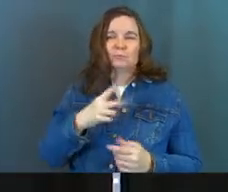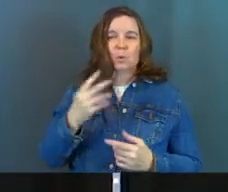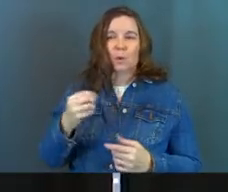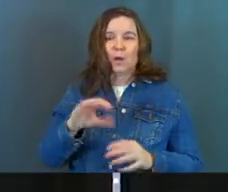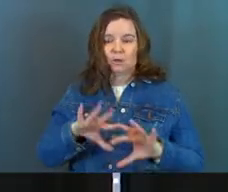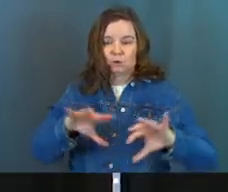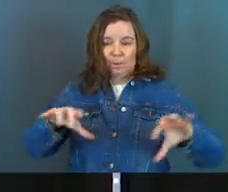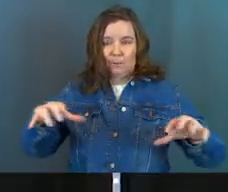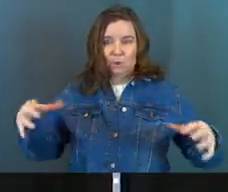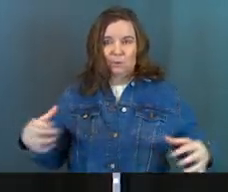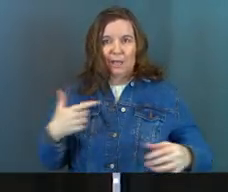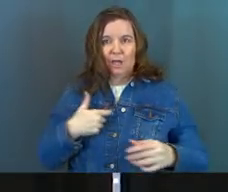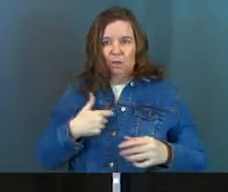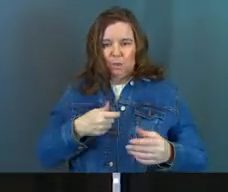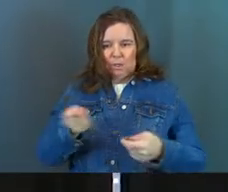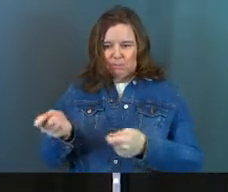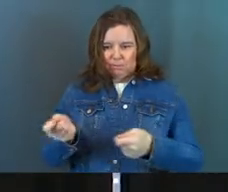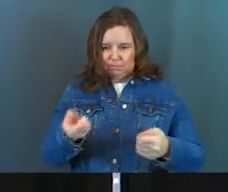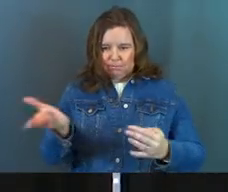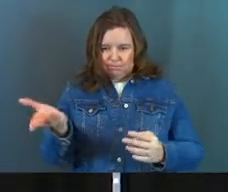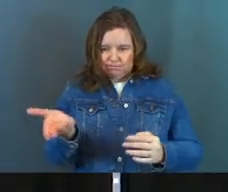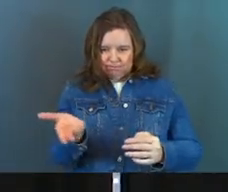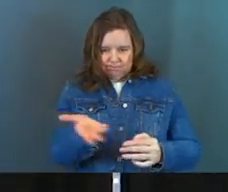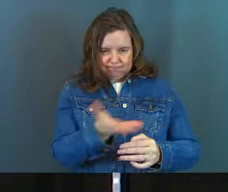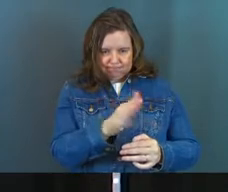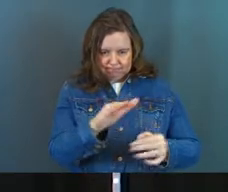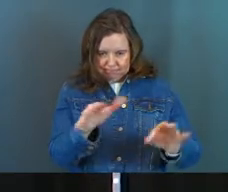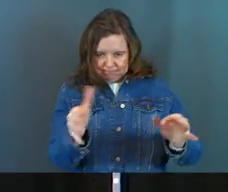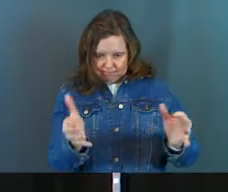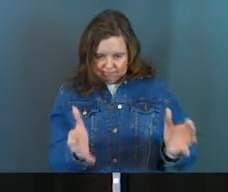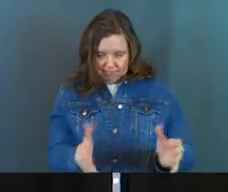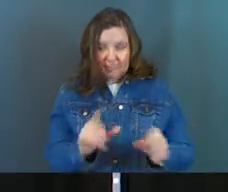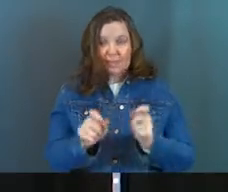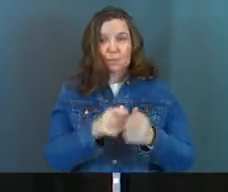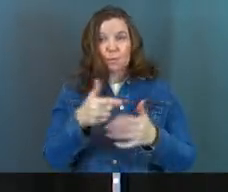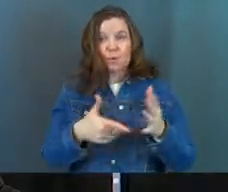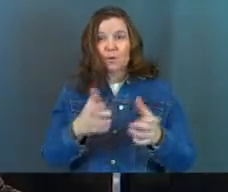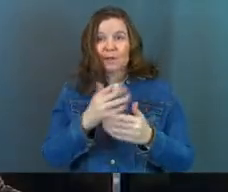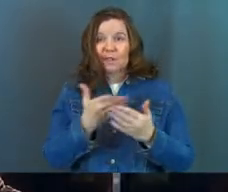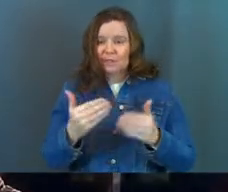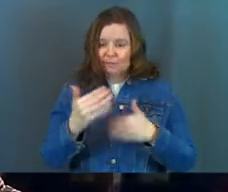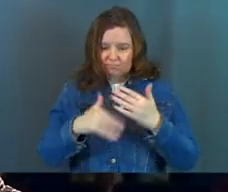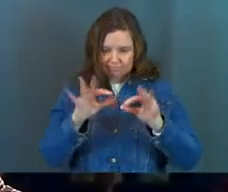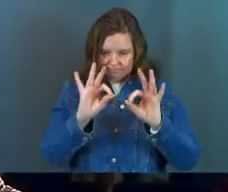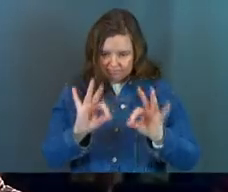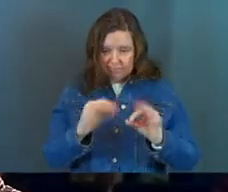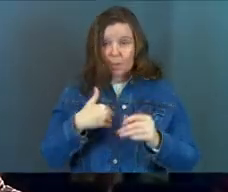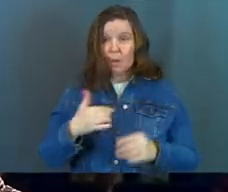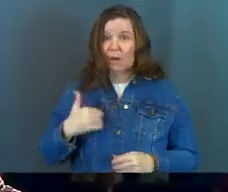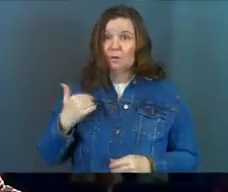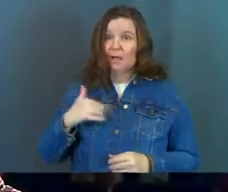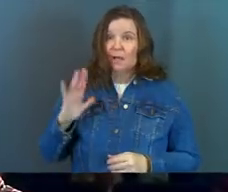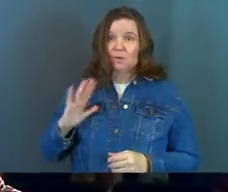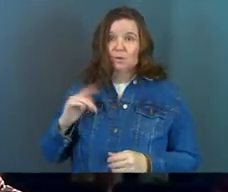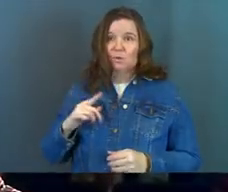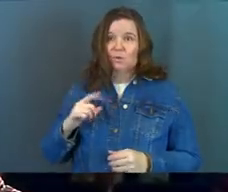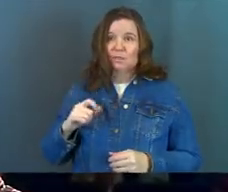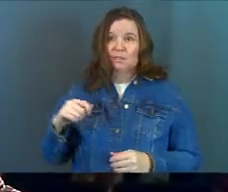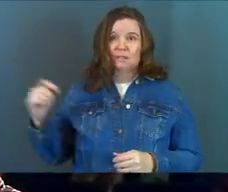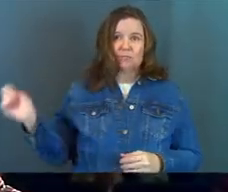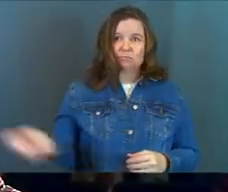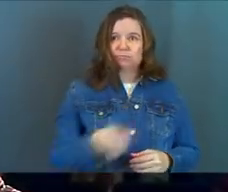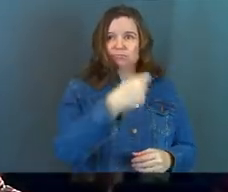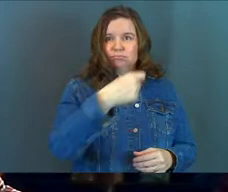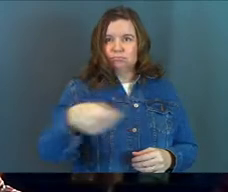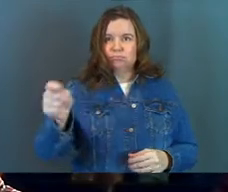out to your bushes, and you can shape them to be exactly what you want, and you can just get that thing going. And when I was young, I used to just kind of get